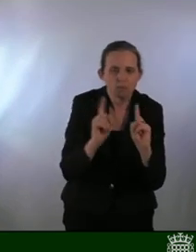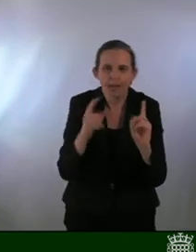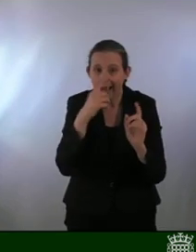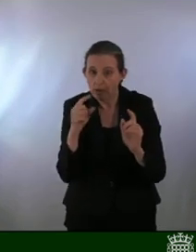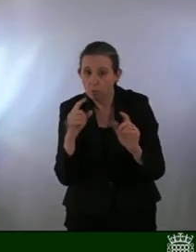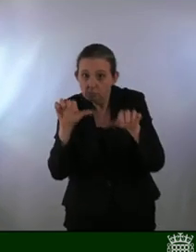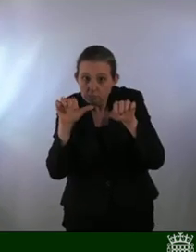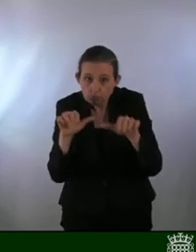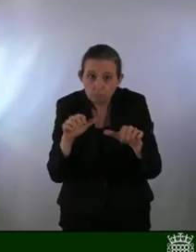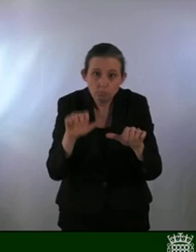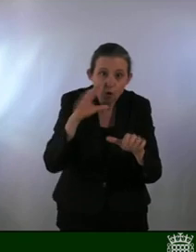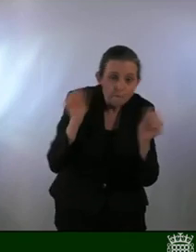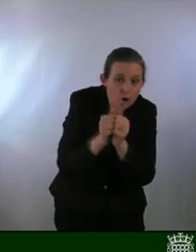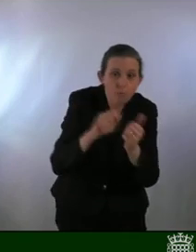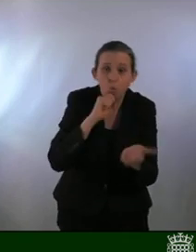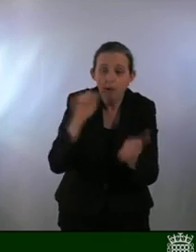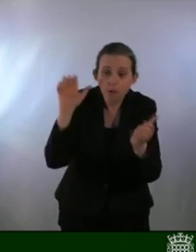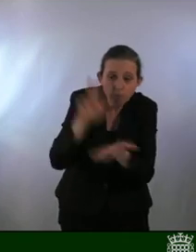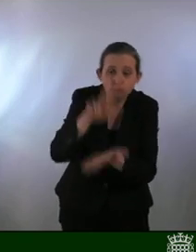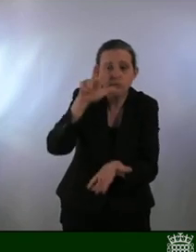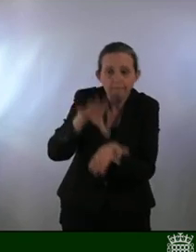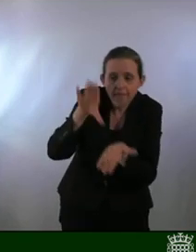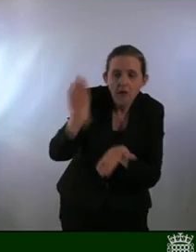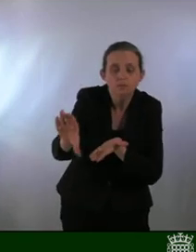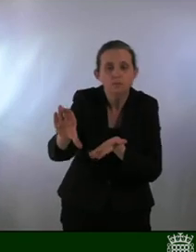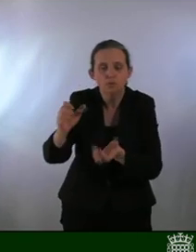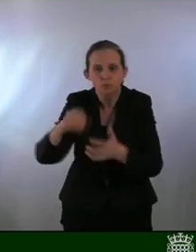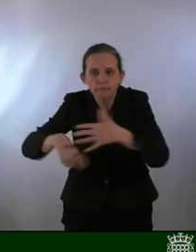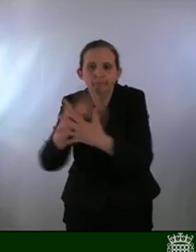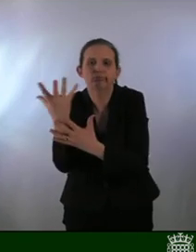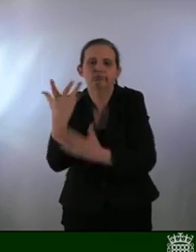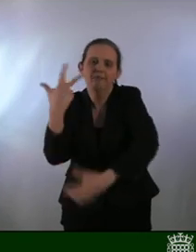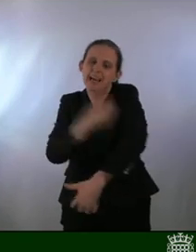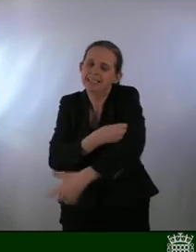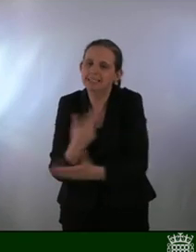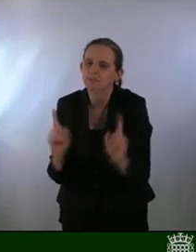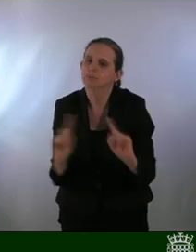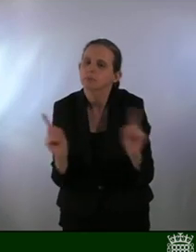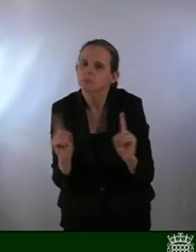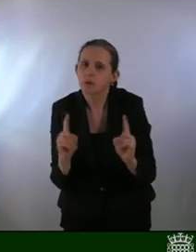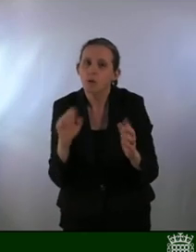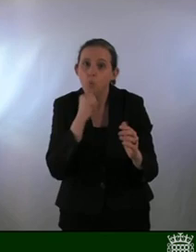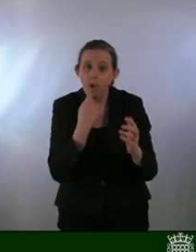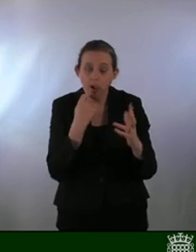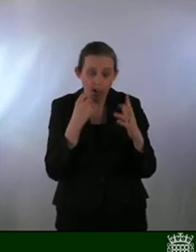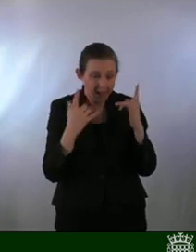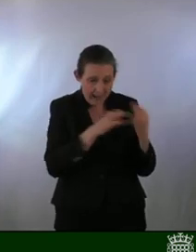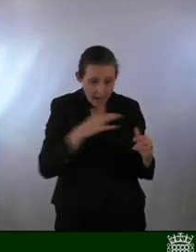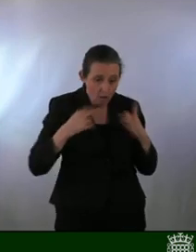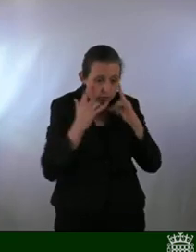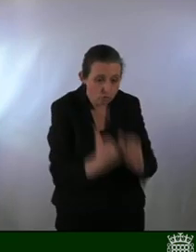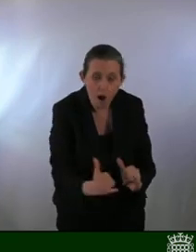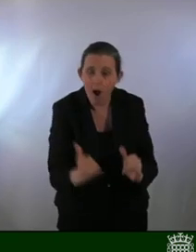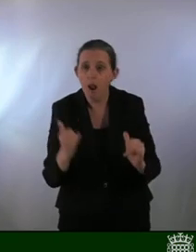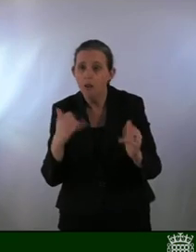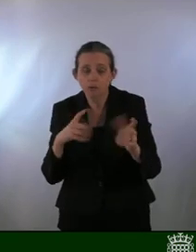of manufacturing of the vaccine candidates that are being developed in the UK? And on antivirals, clinical trials on repurposing drugs are underway